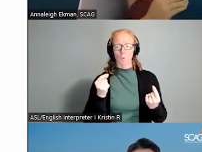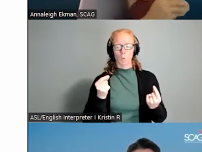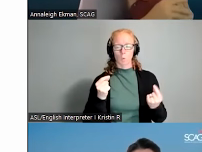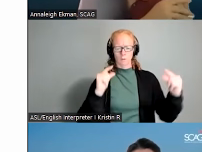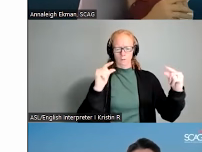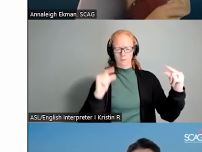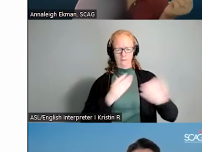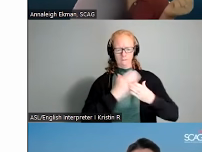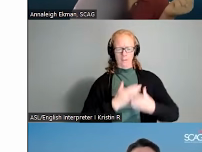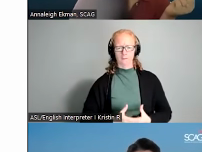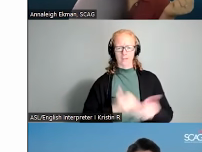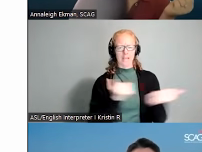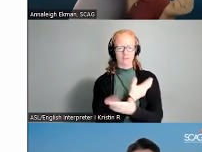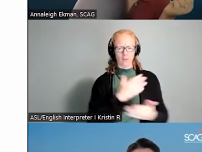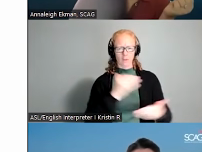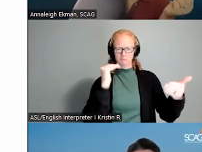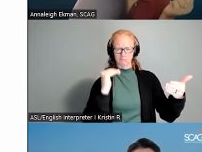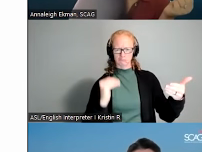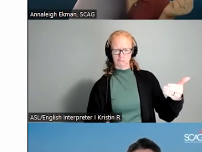verify our modeling efforts.